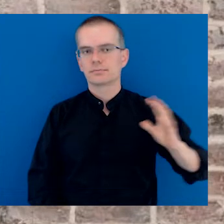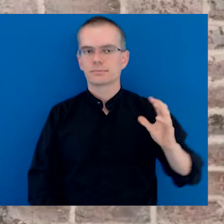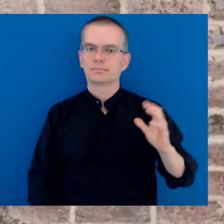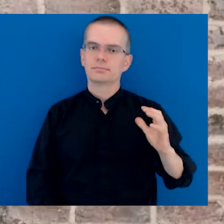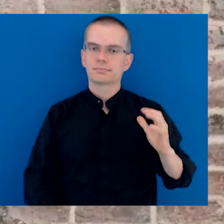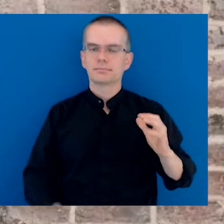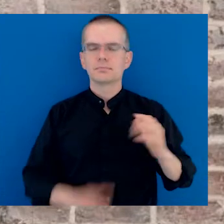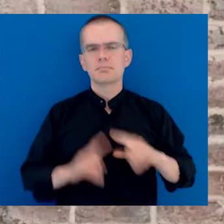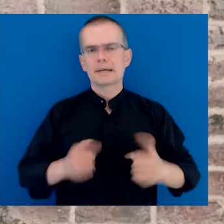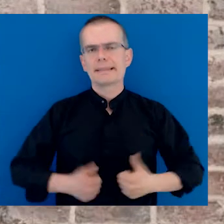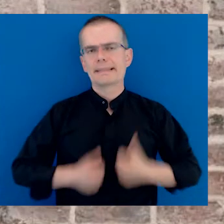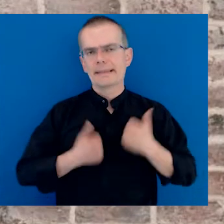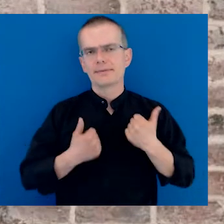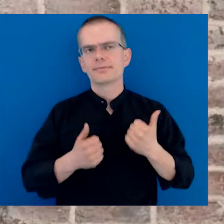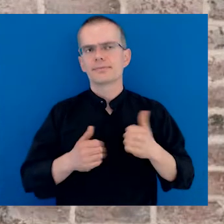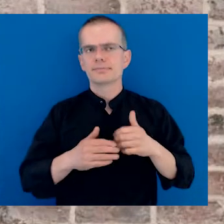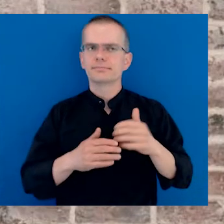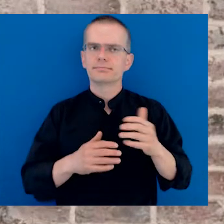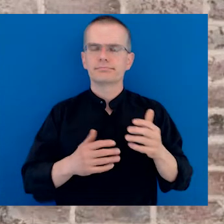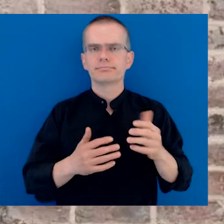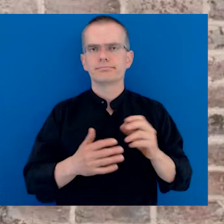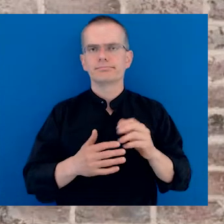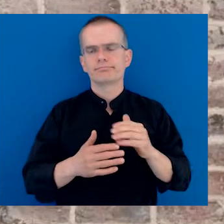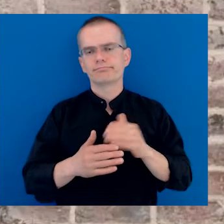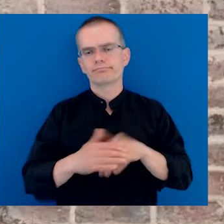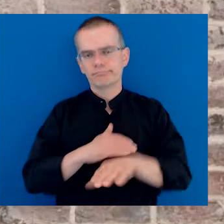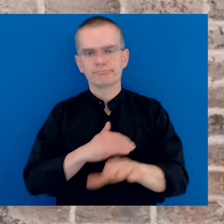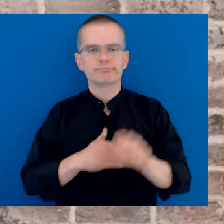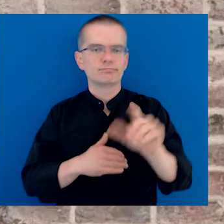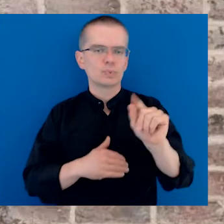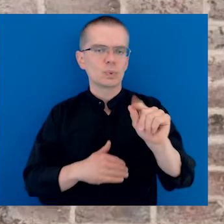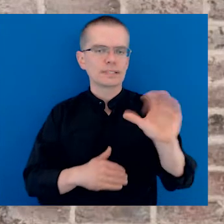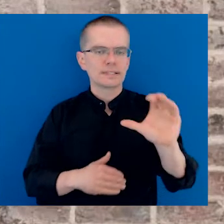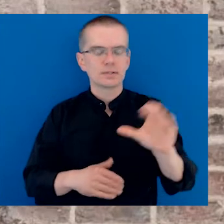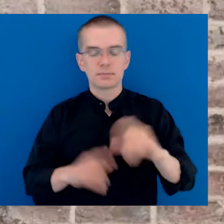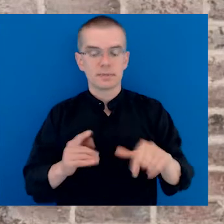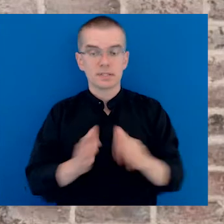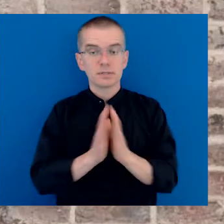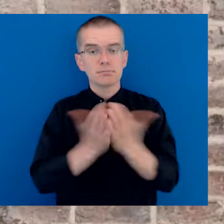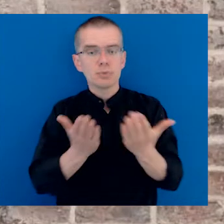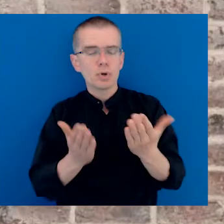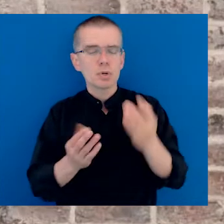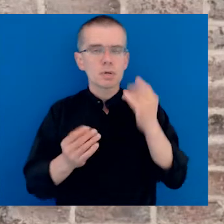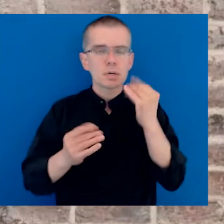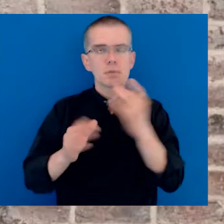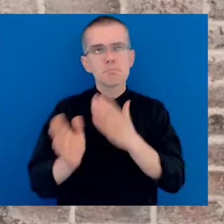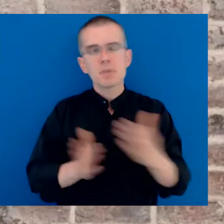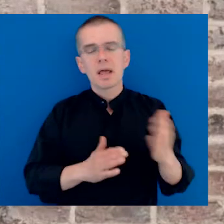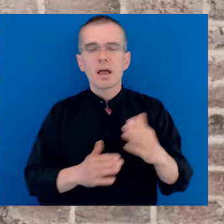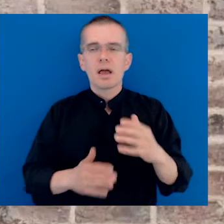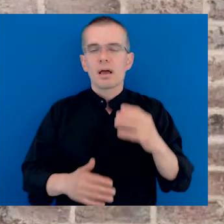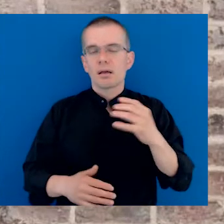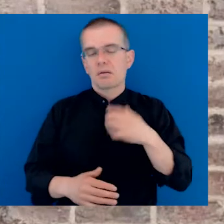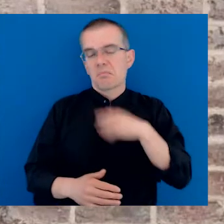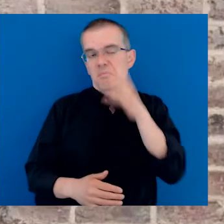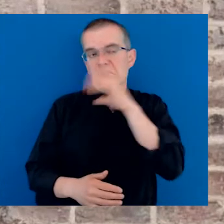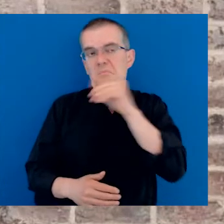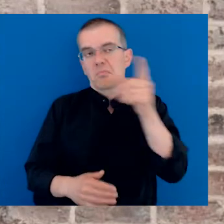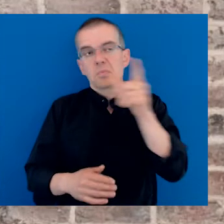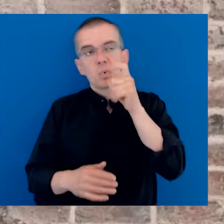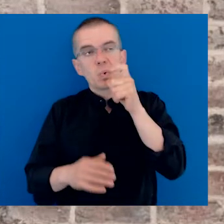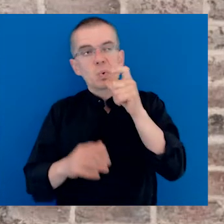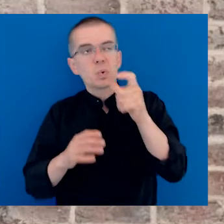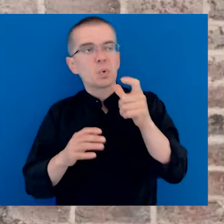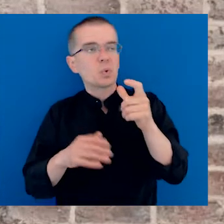he lived into the 20th century. So when this book was being planned out, I thought, they'll probably go with kind of